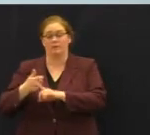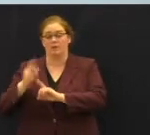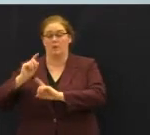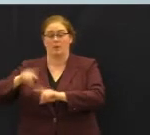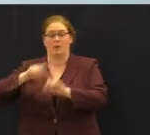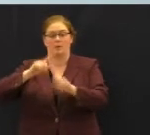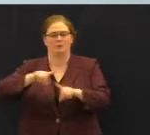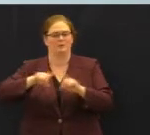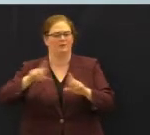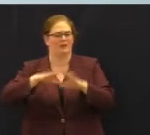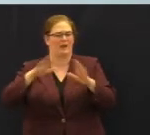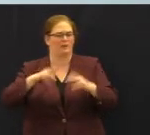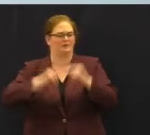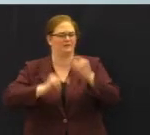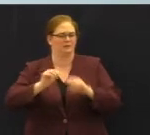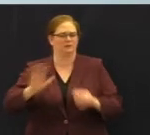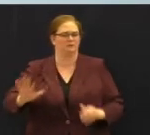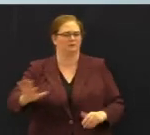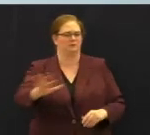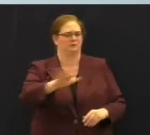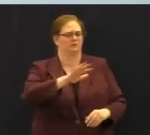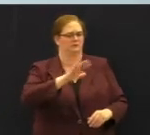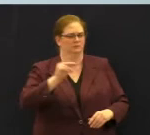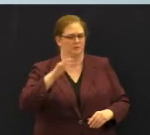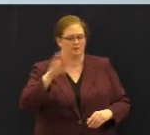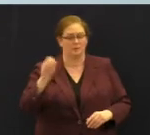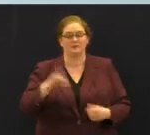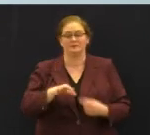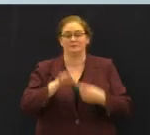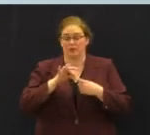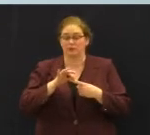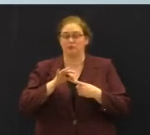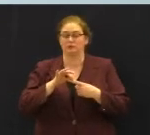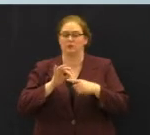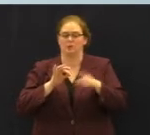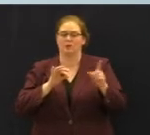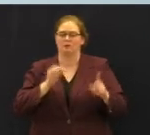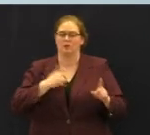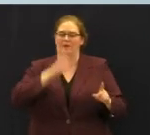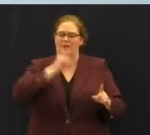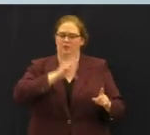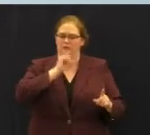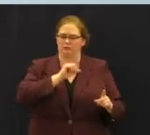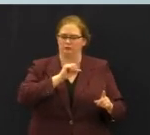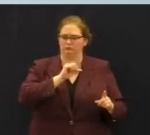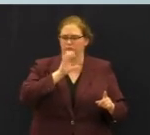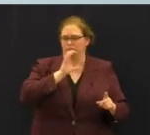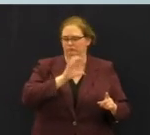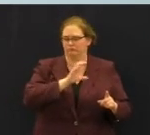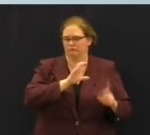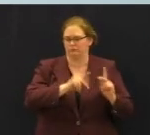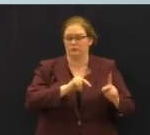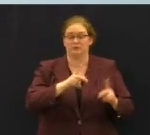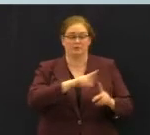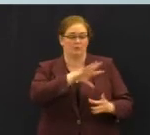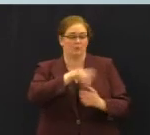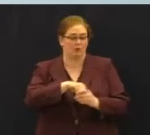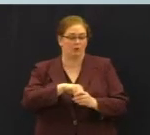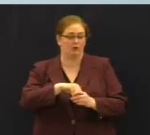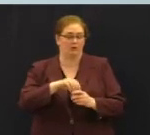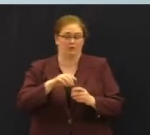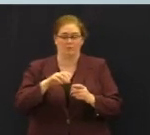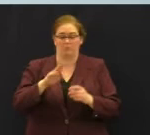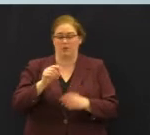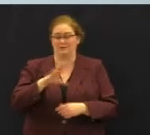housing facilities in Bucks County, especially ones that have elderly populations. Some of them are part of the Bucks County Housing Authority